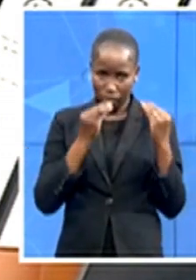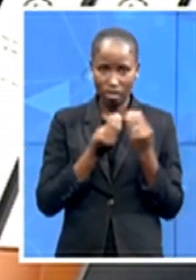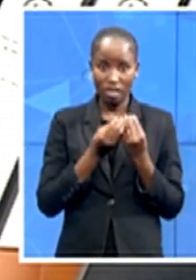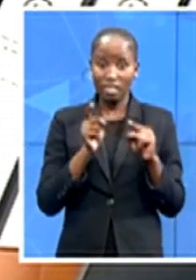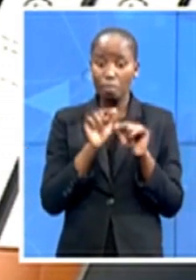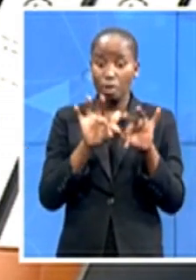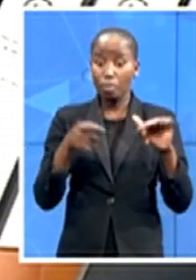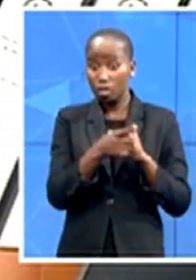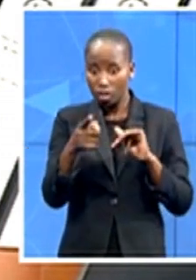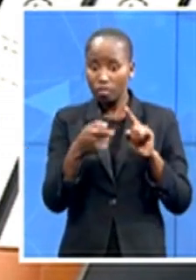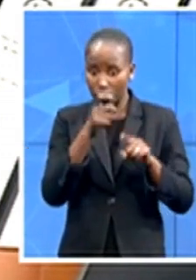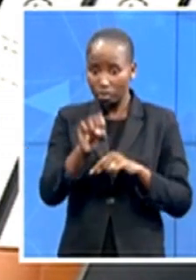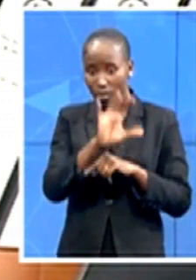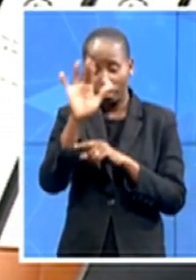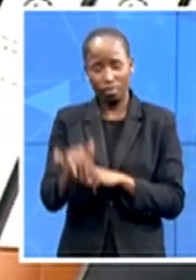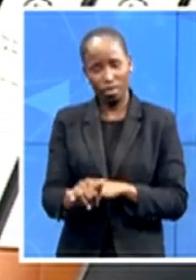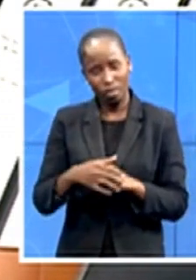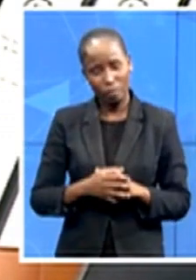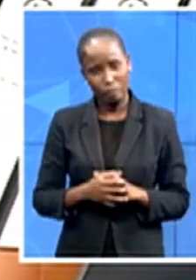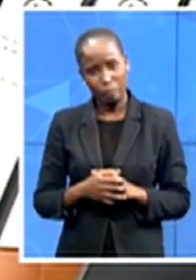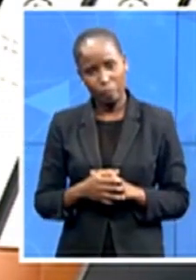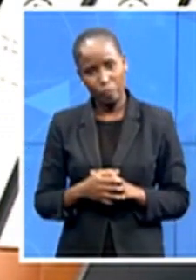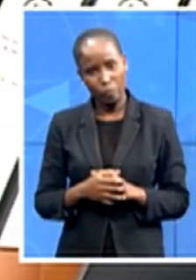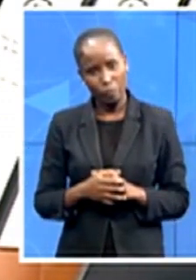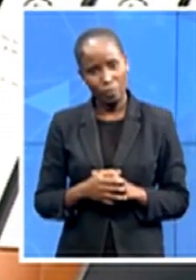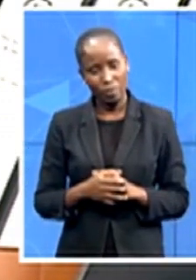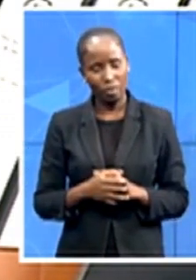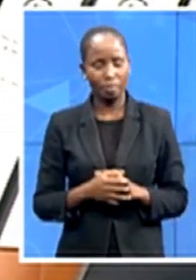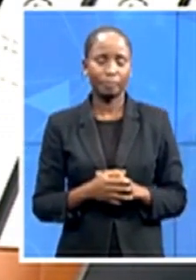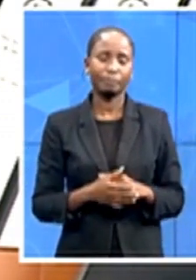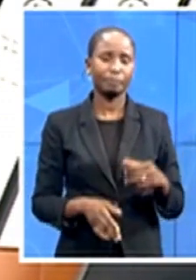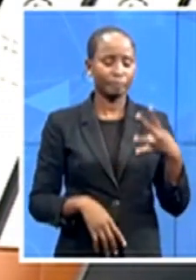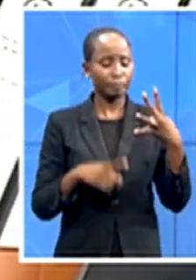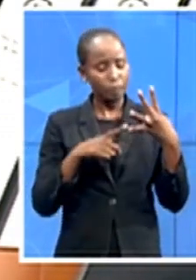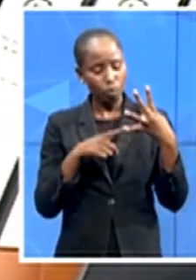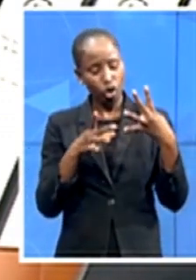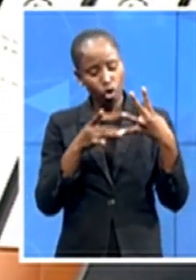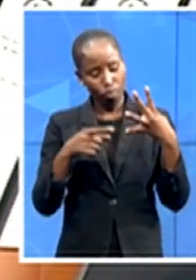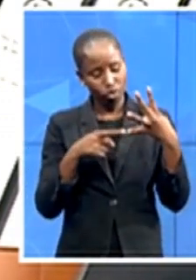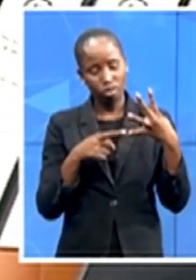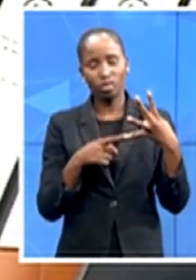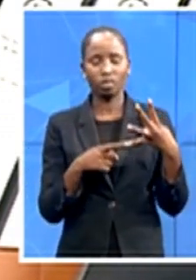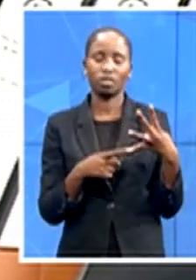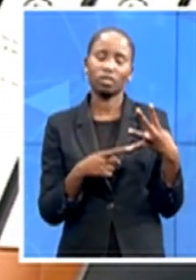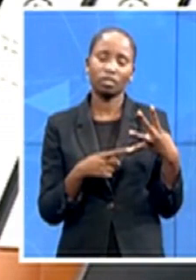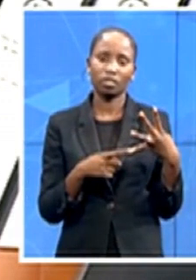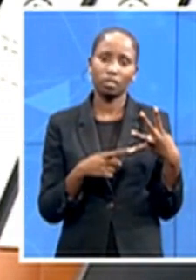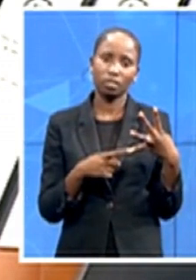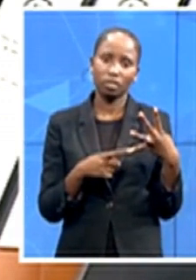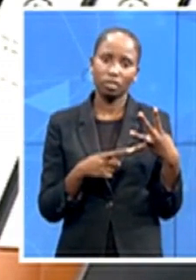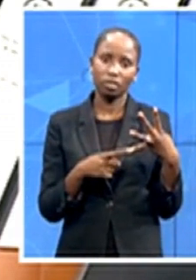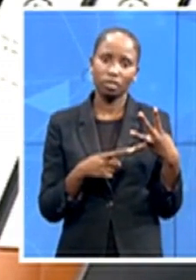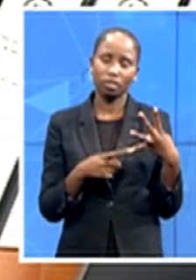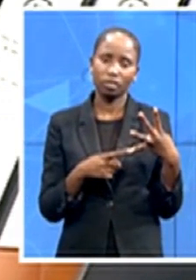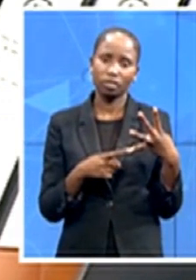The fourth option available to me was to remain in my position as deputy president